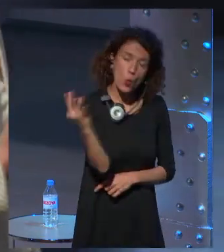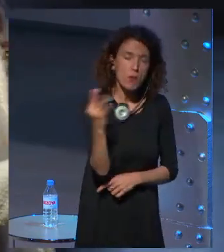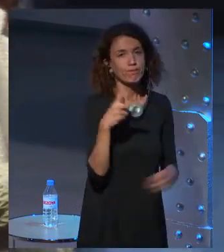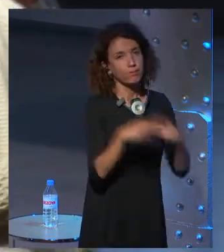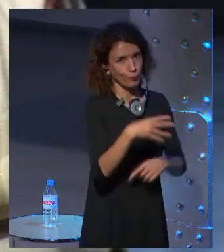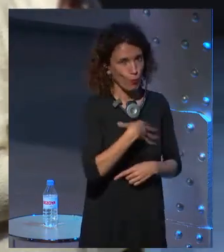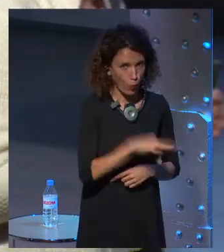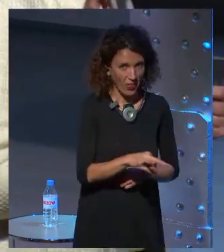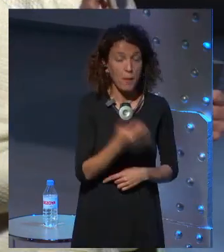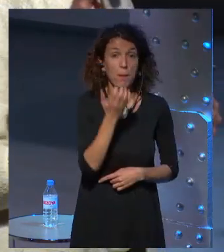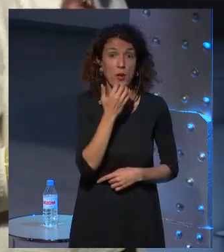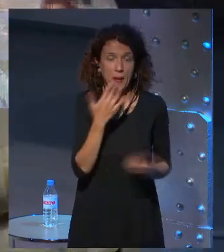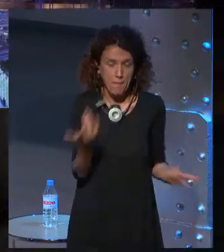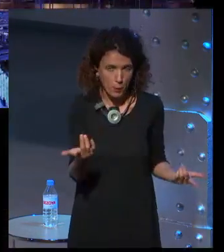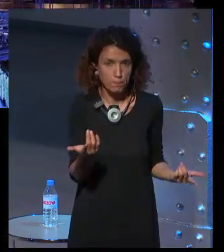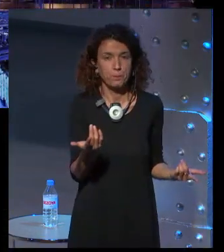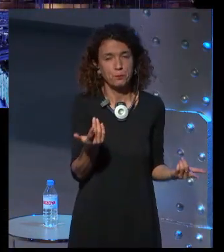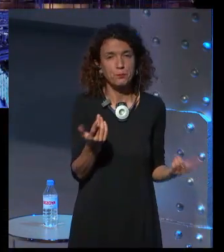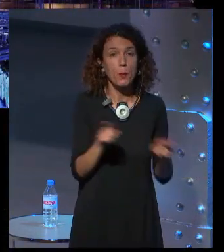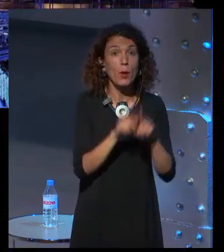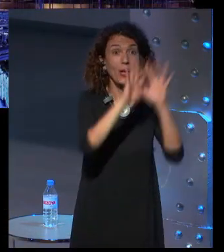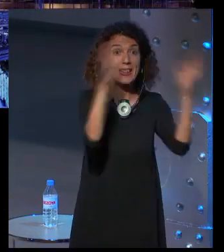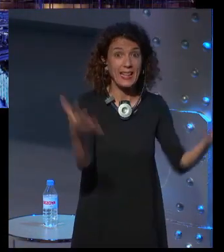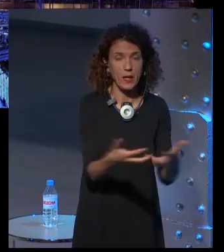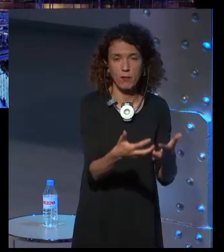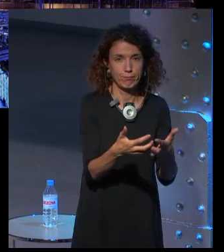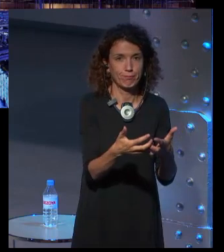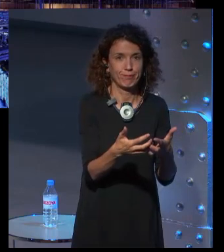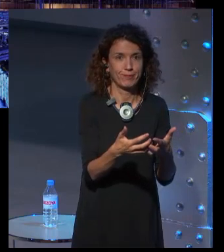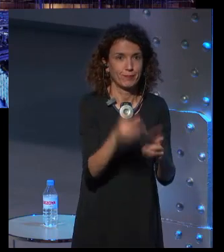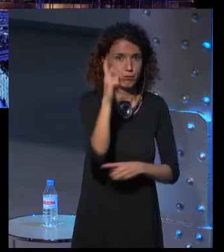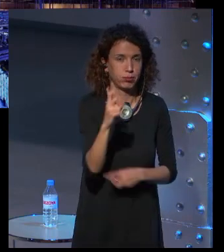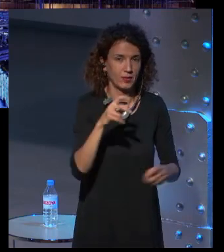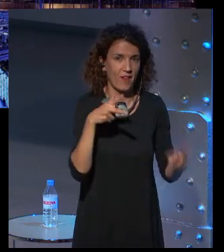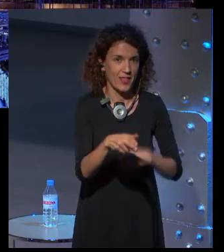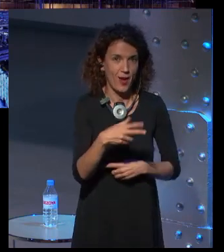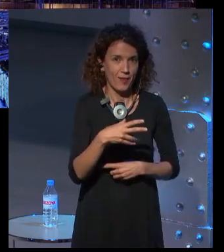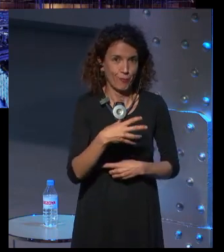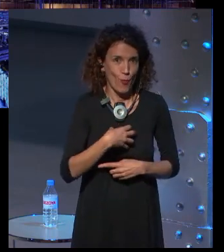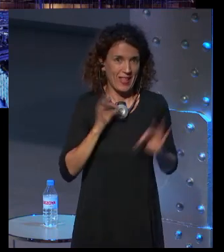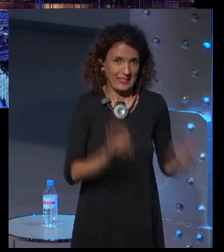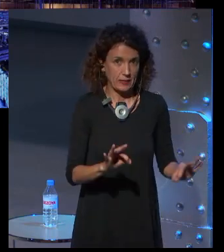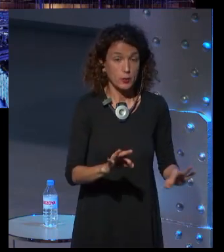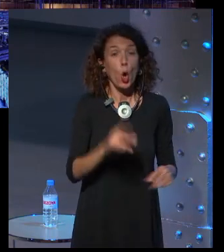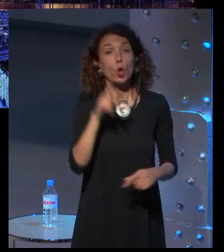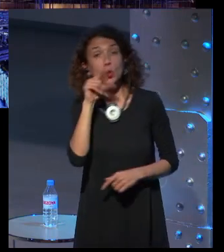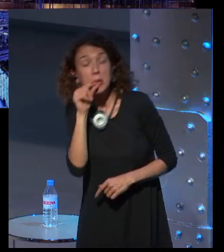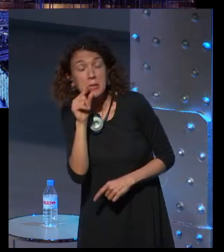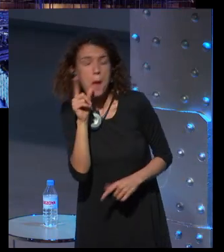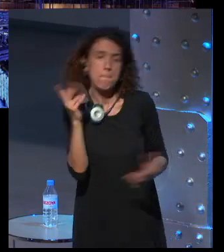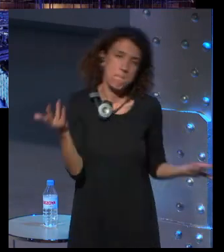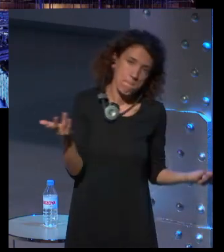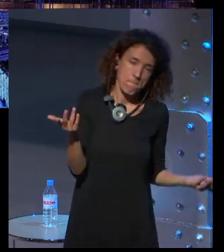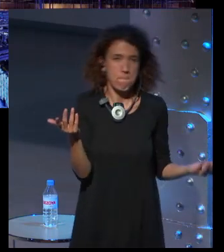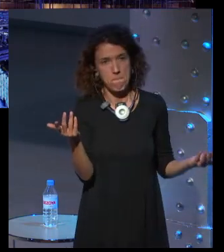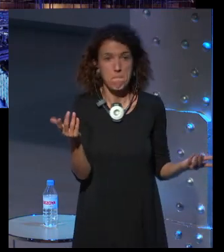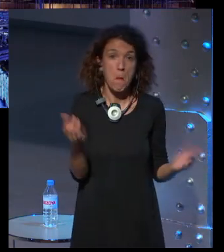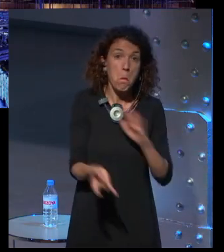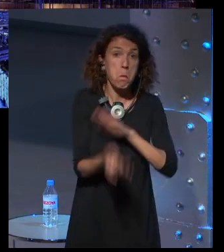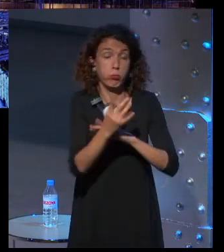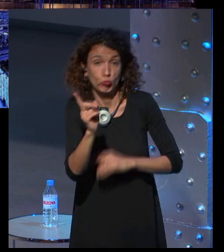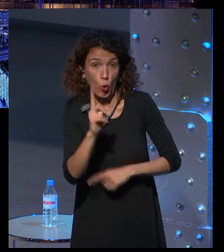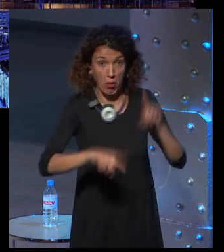So on the one hand, internet, inevitable. Twitter, not so inevitable. Didn't have to happen. The